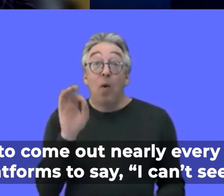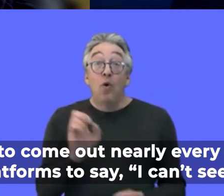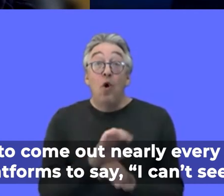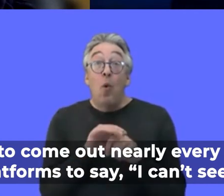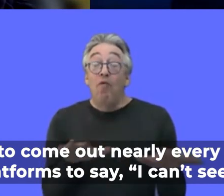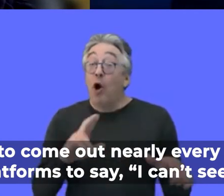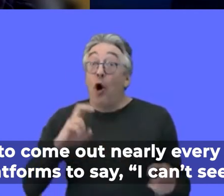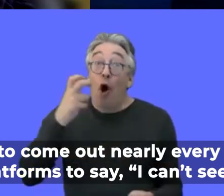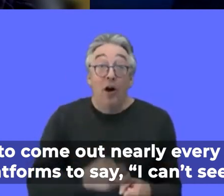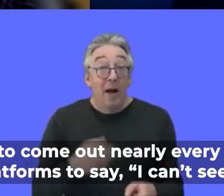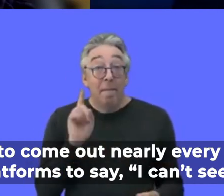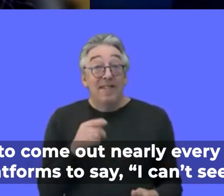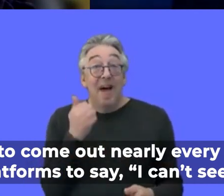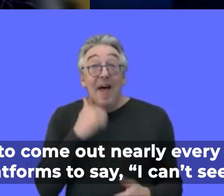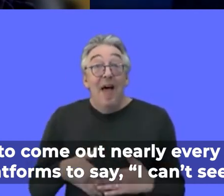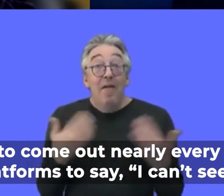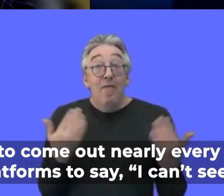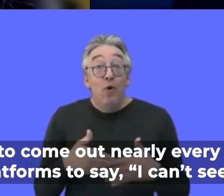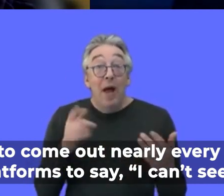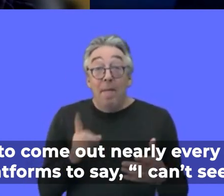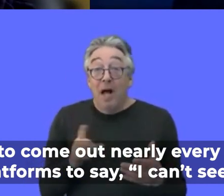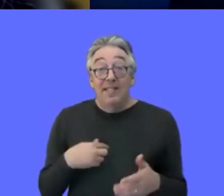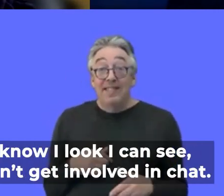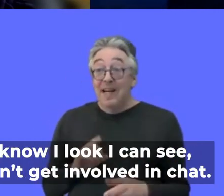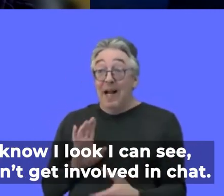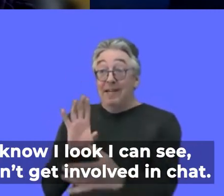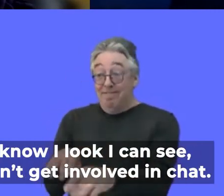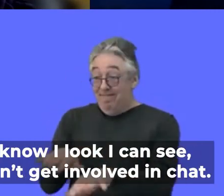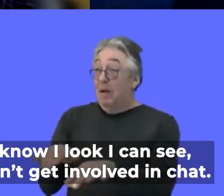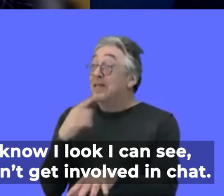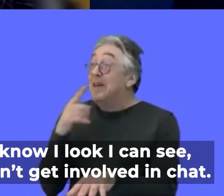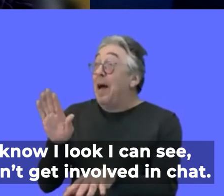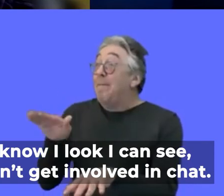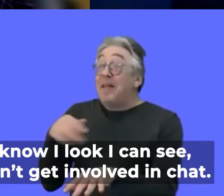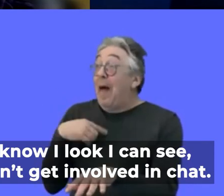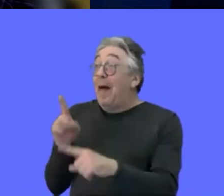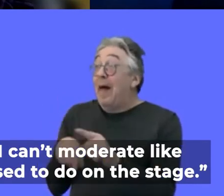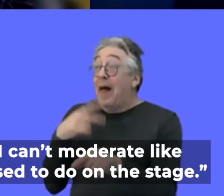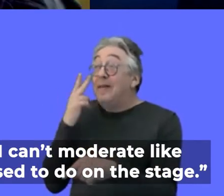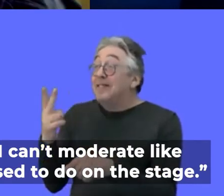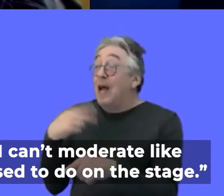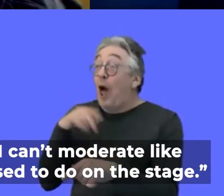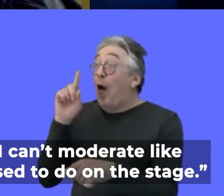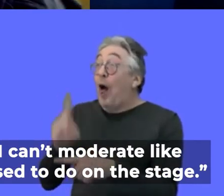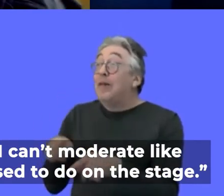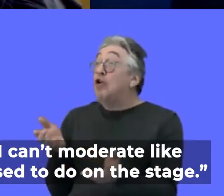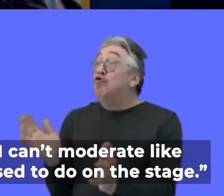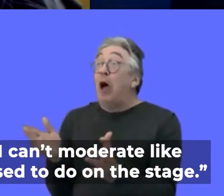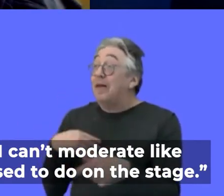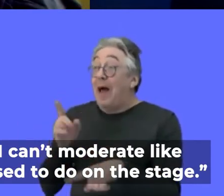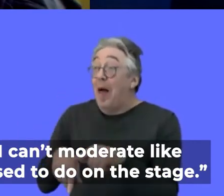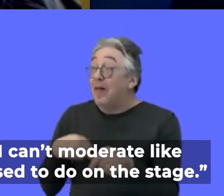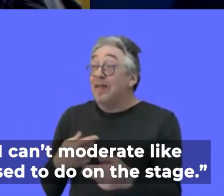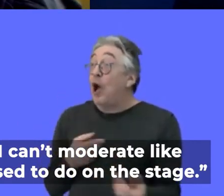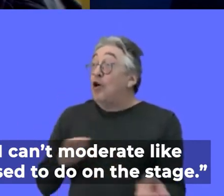out nearly every day on this, on platforms, to say, I can't see, I know I look, I can see, I can't get involved in chat, I can't moderate like I used to do on a